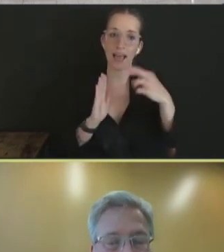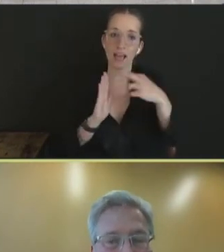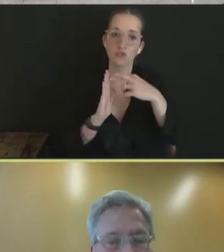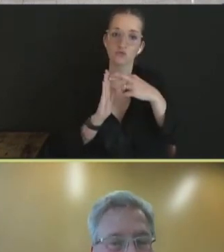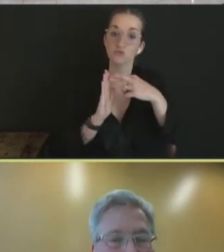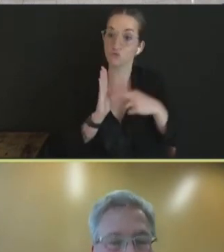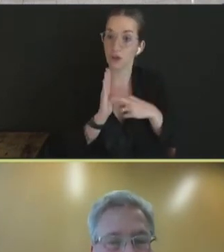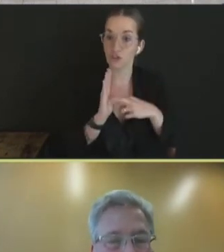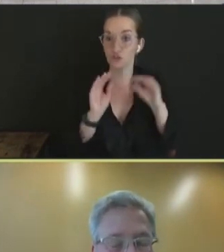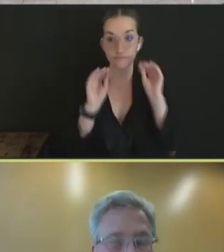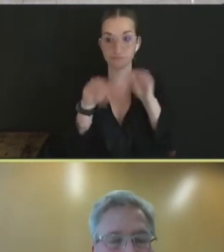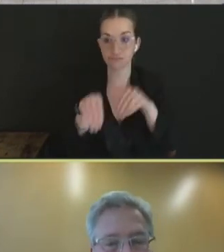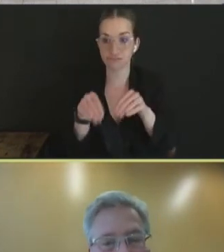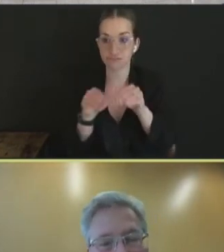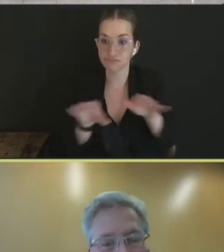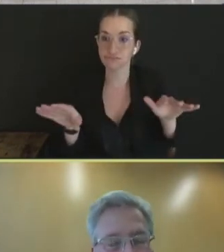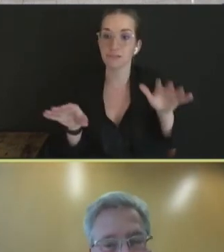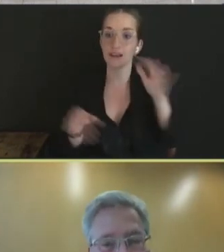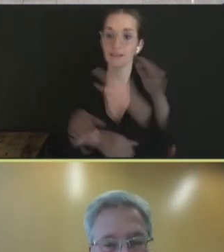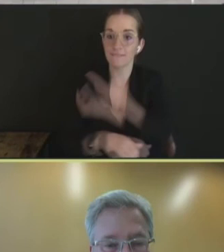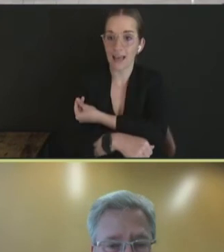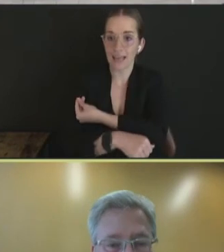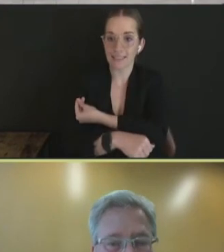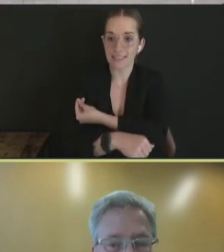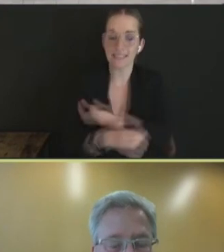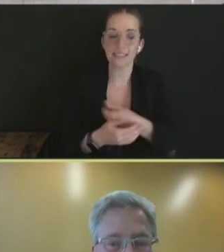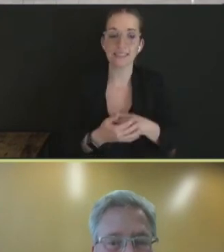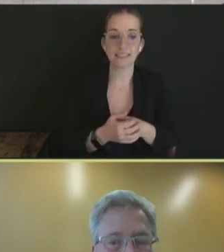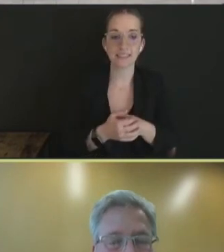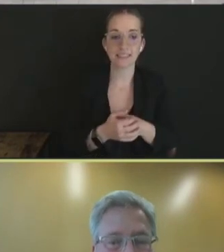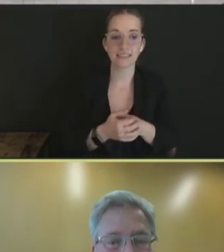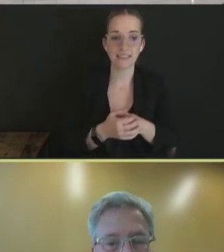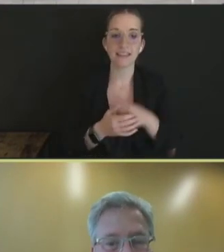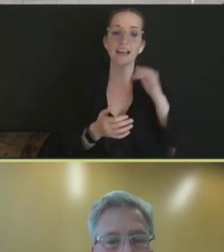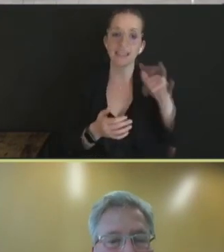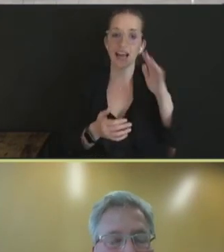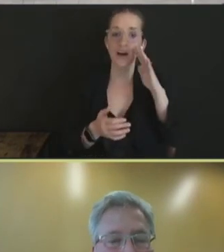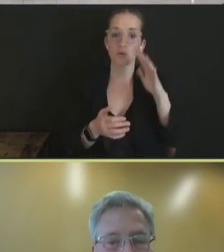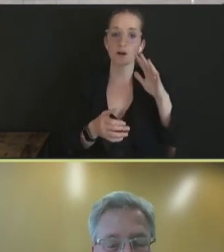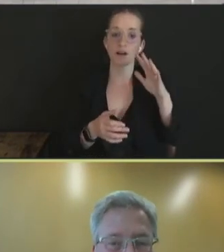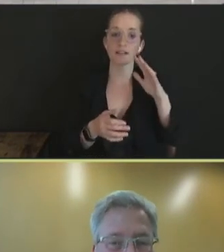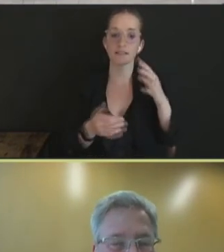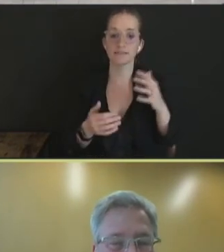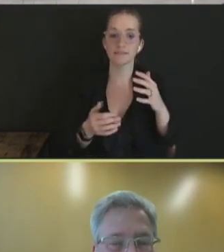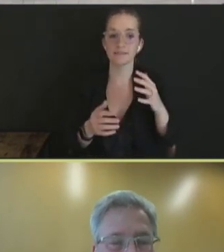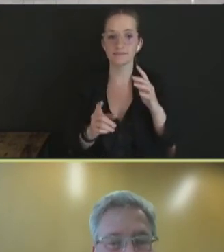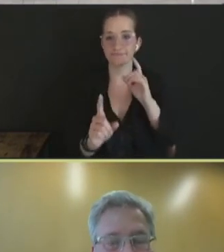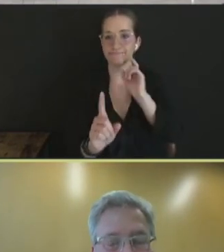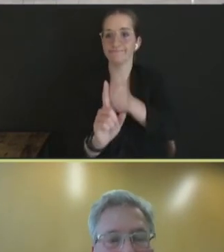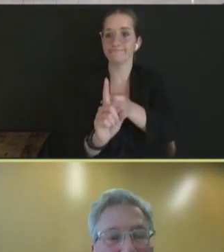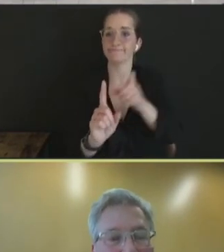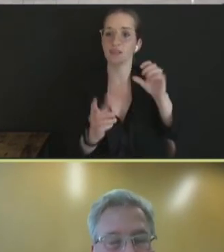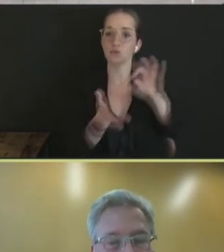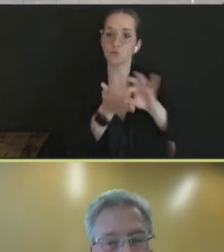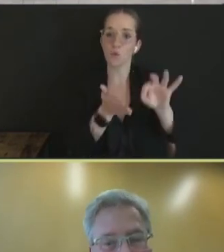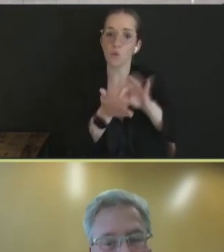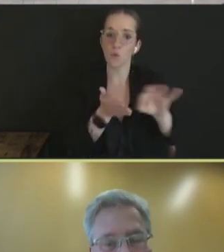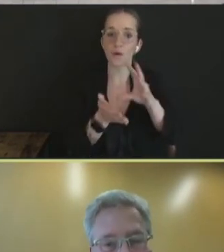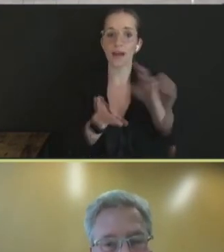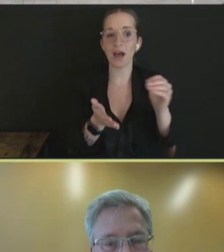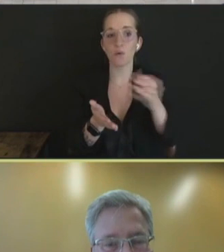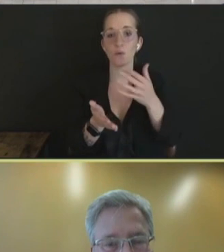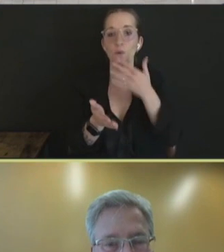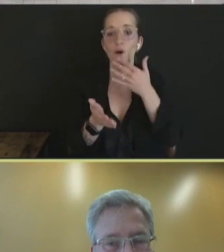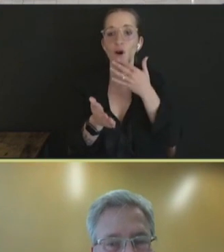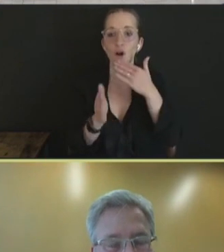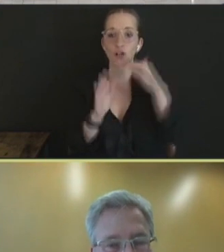vaccine. Again, producing a score that ended up color-coded for simplicity, not wanting to overly sophisticated